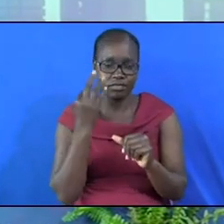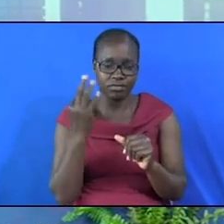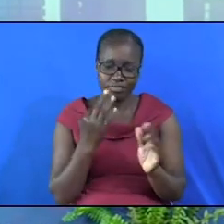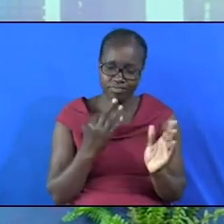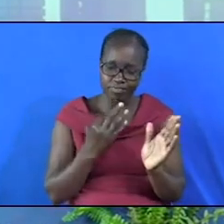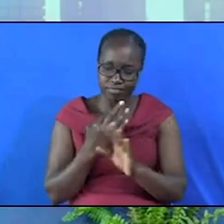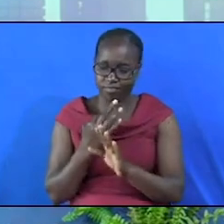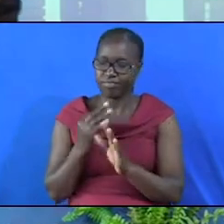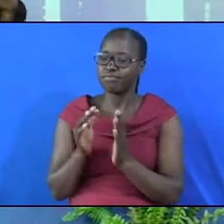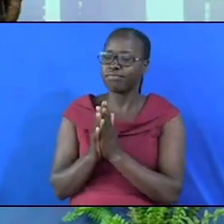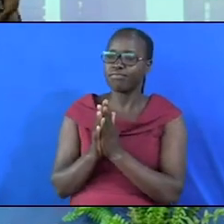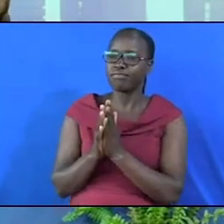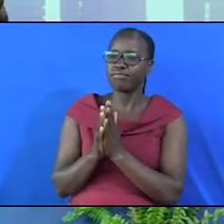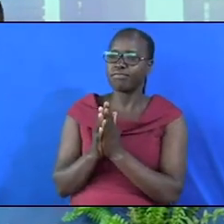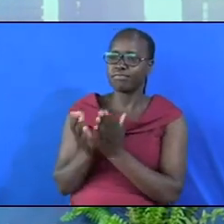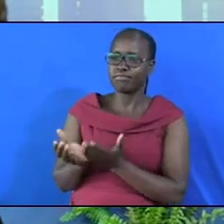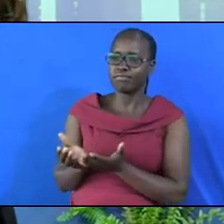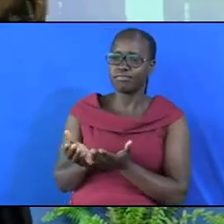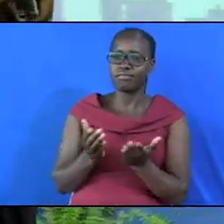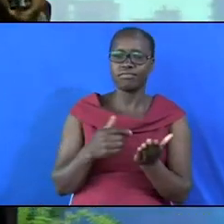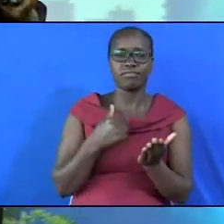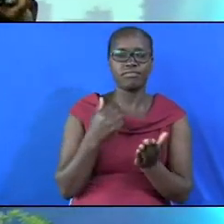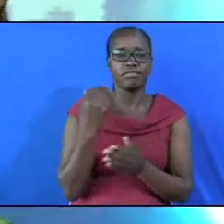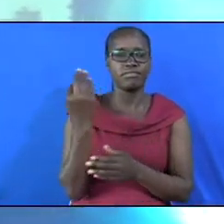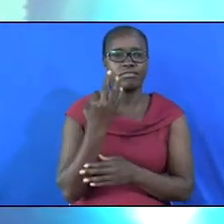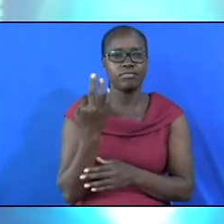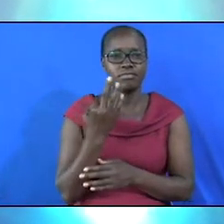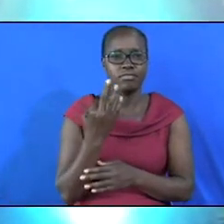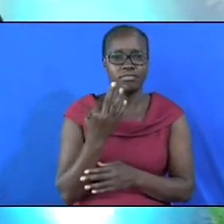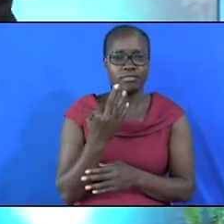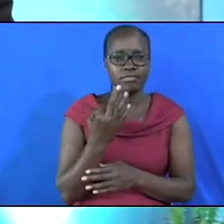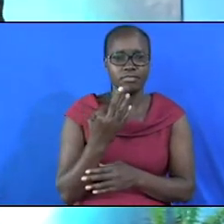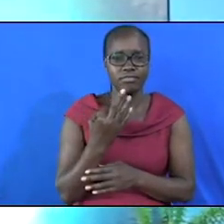my sermon. I've carried my sermon